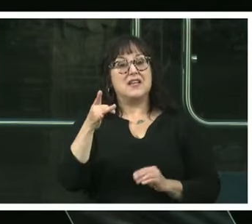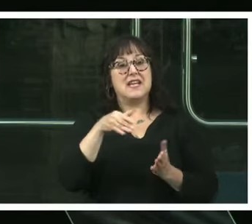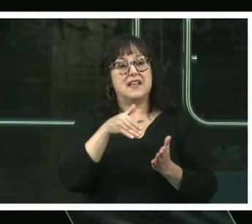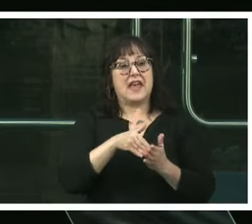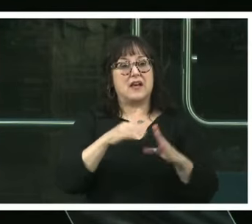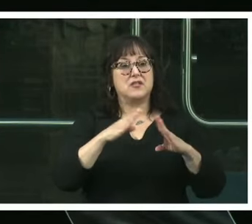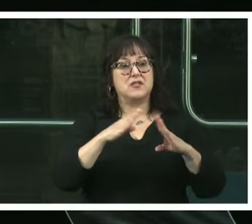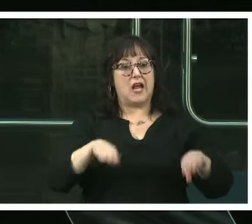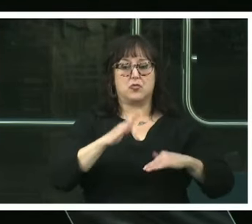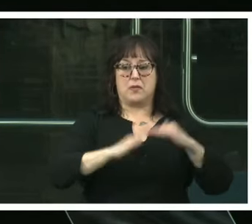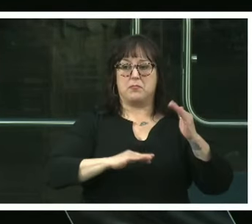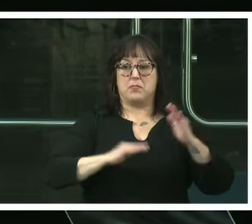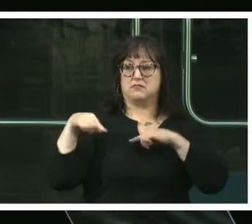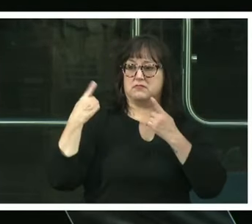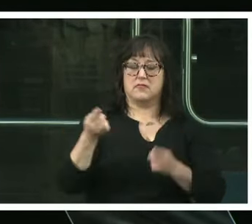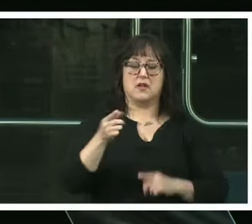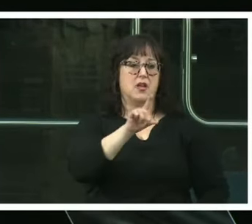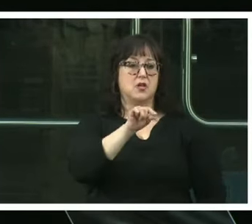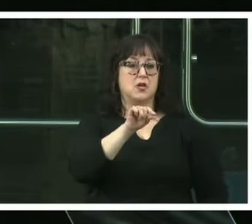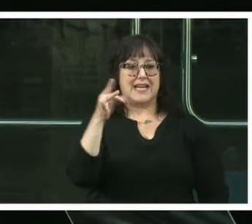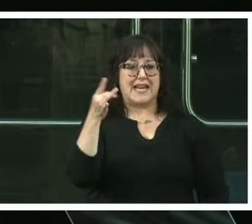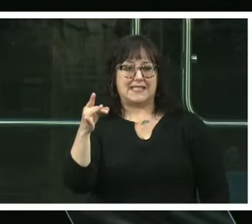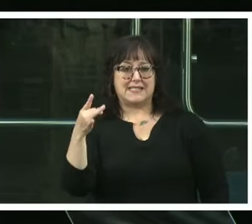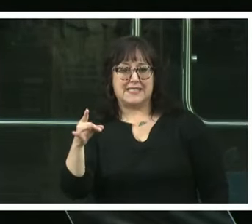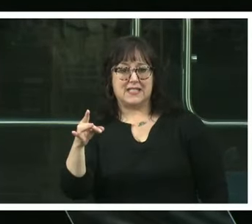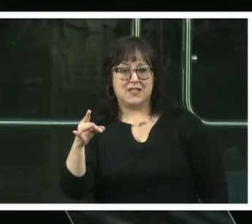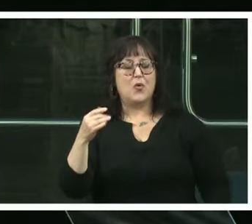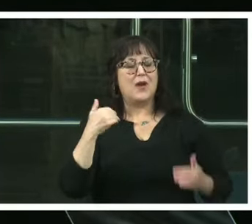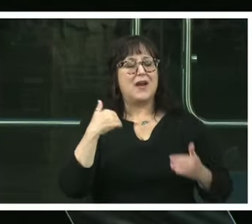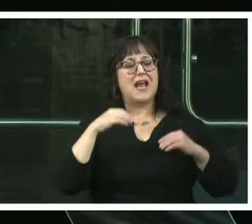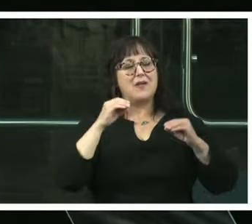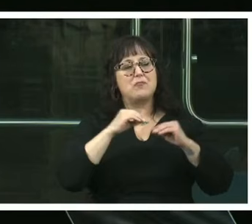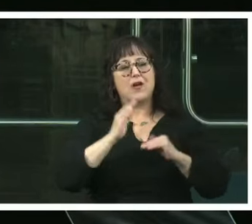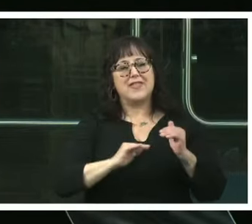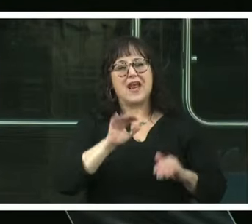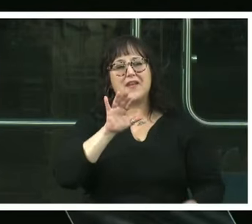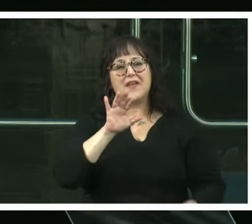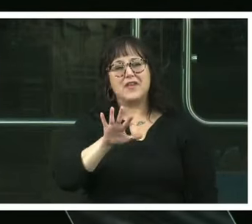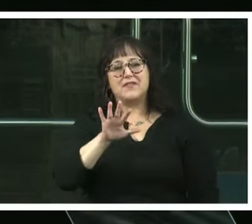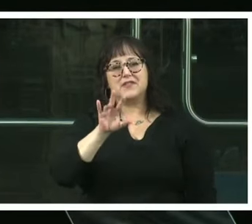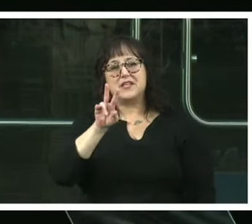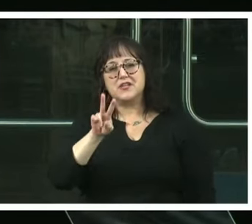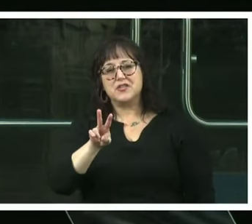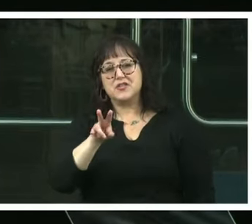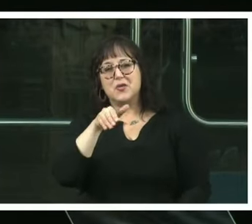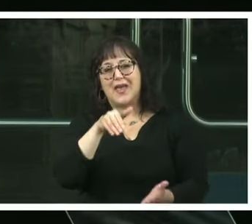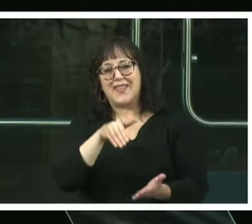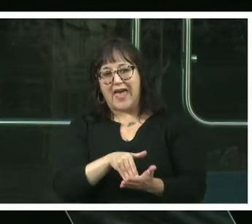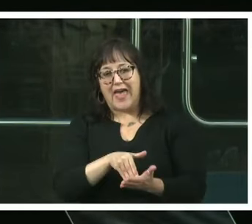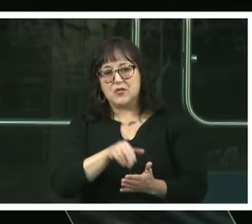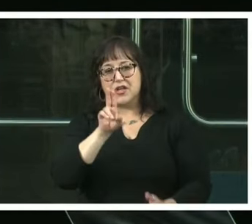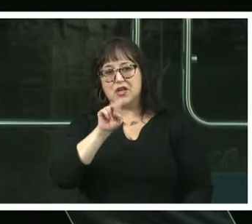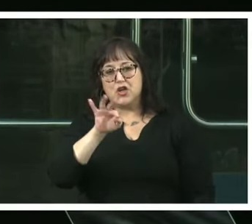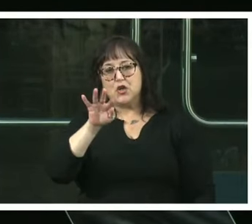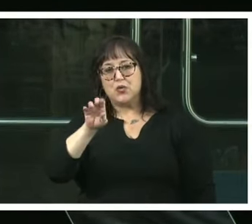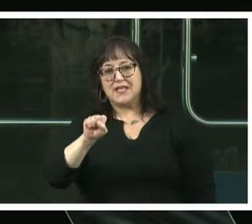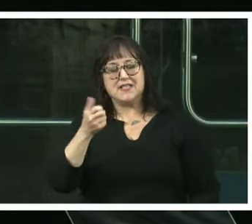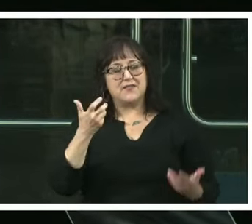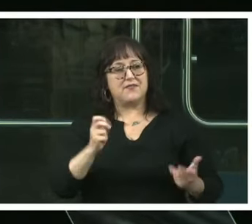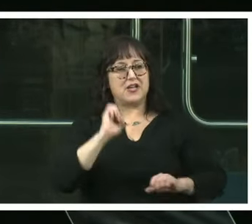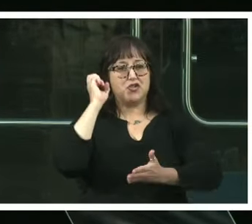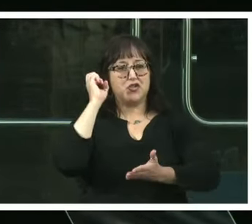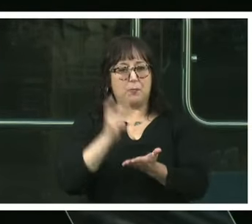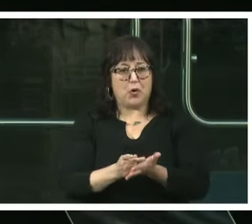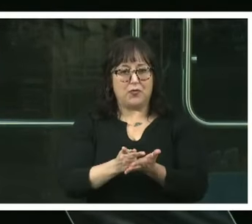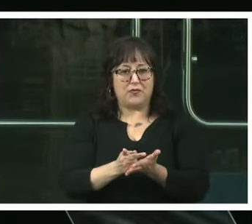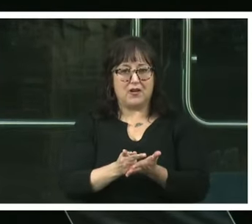built since 2018, we have more than 52,000 units that have been approved. Can you imagine